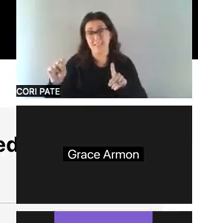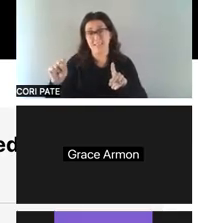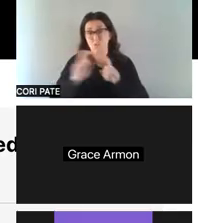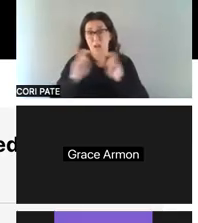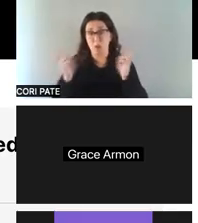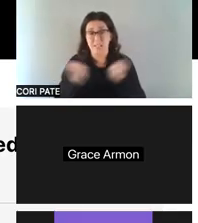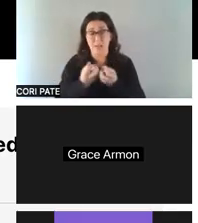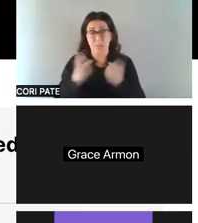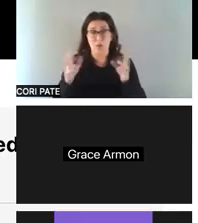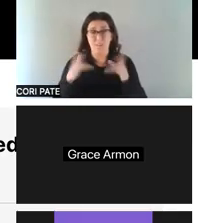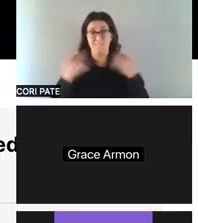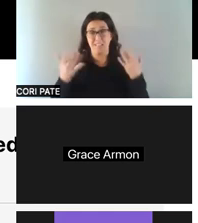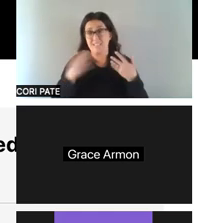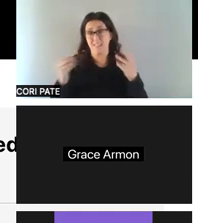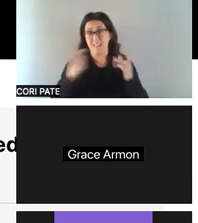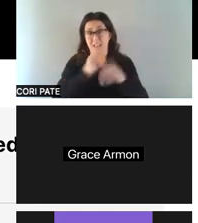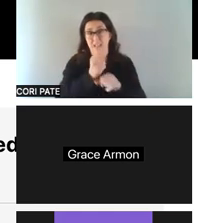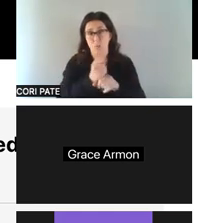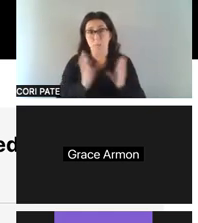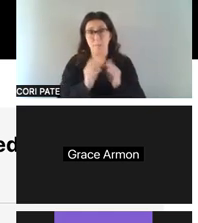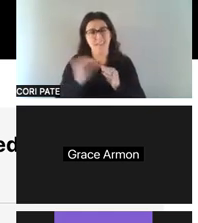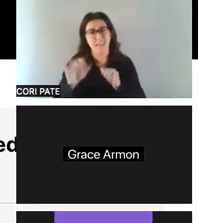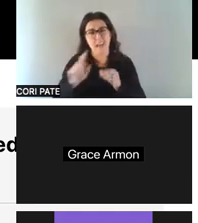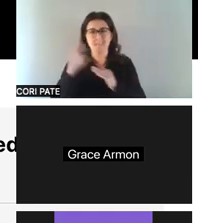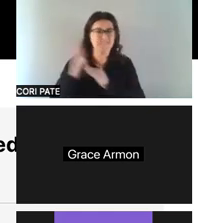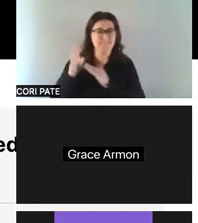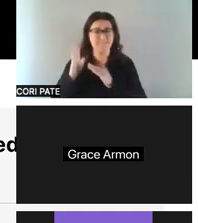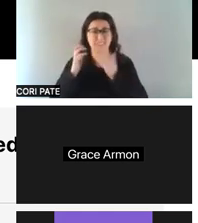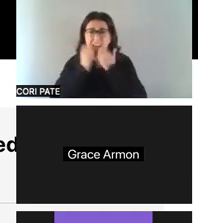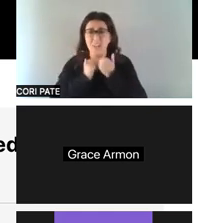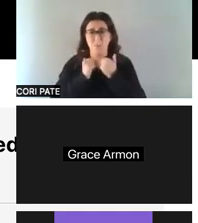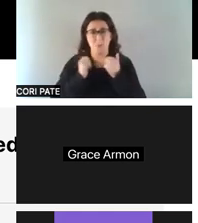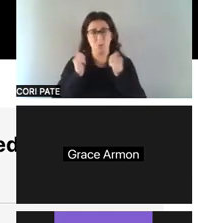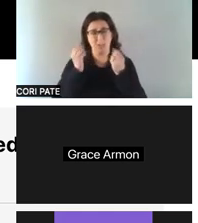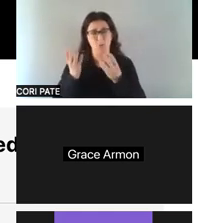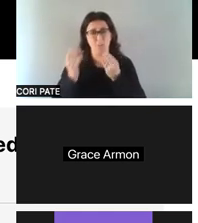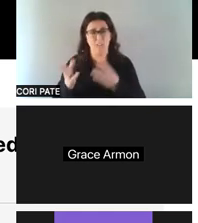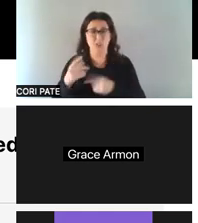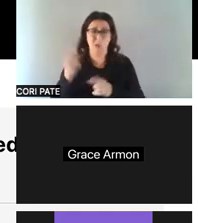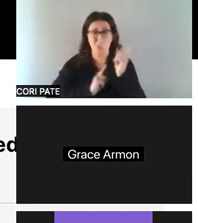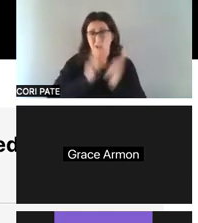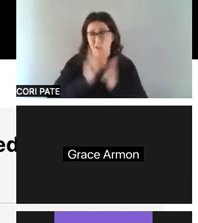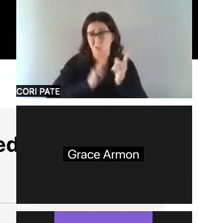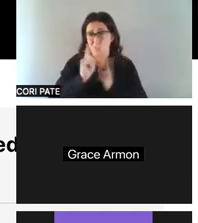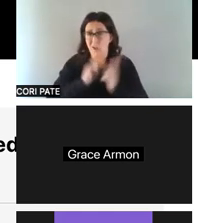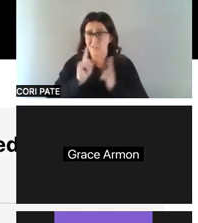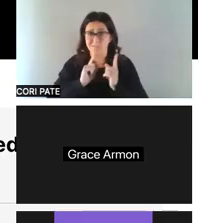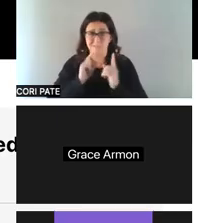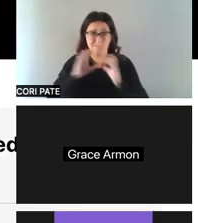meeting. I think that's the most valuable information that occurs, is those one-on-one group conversations that you have with your